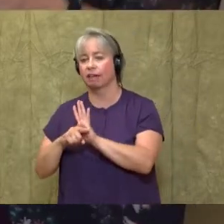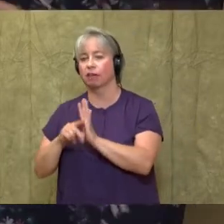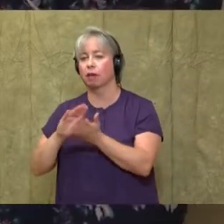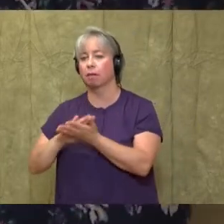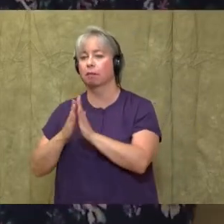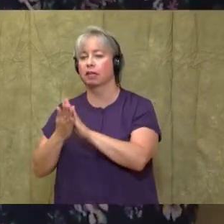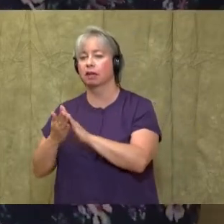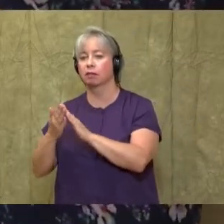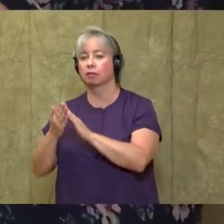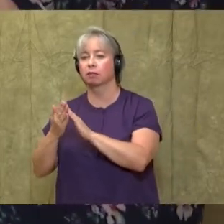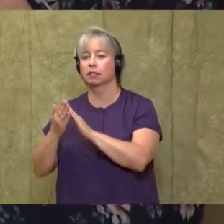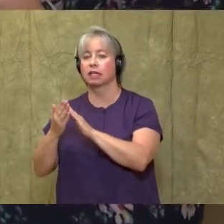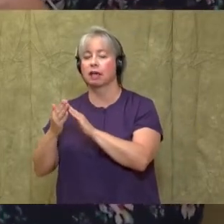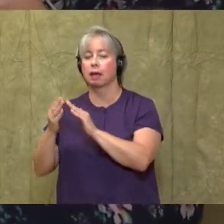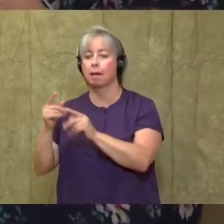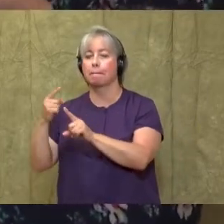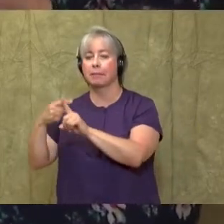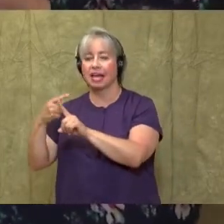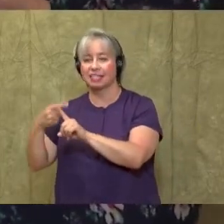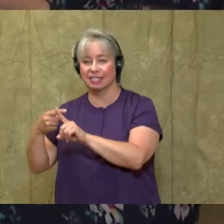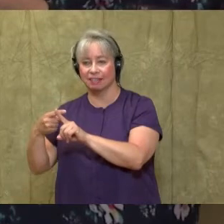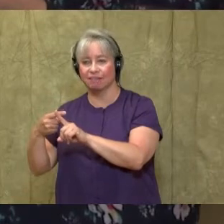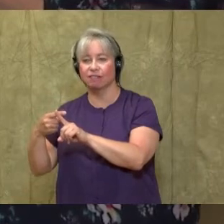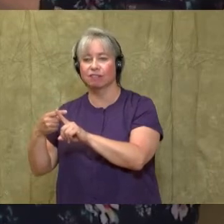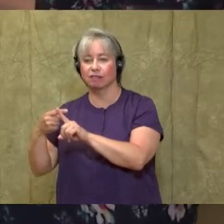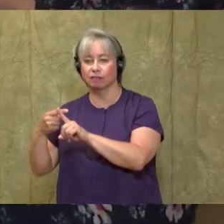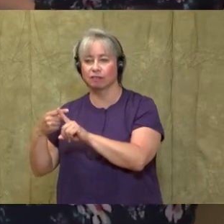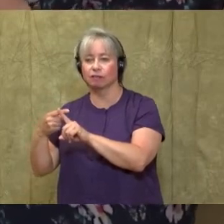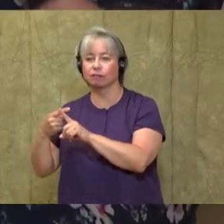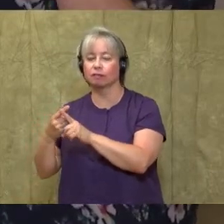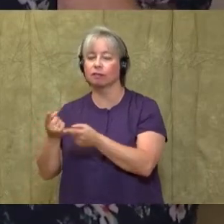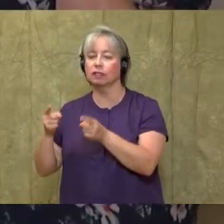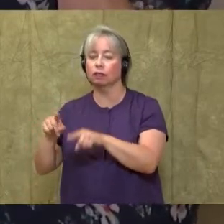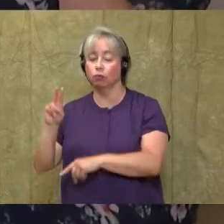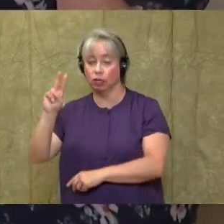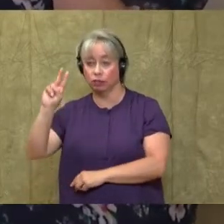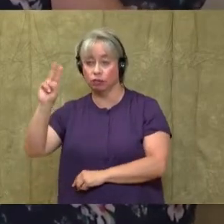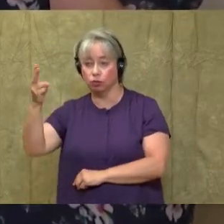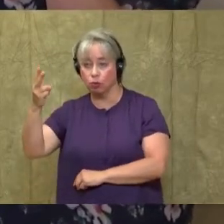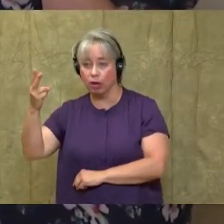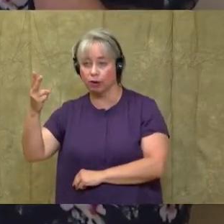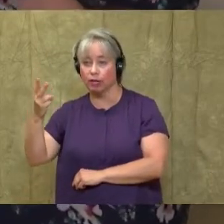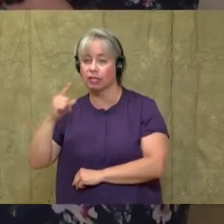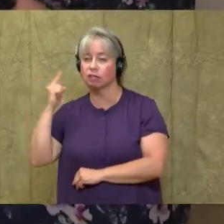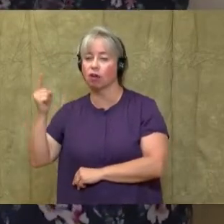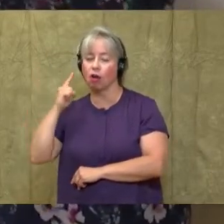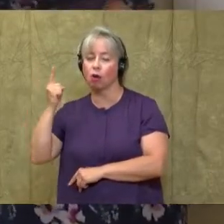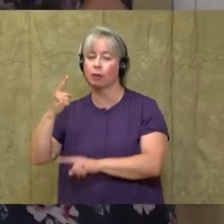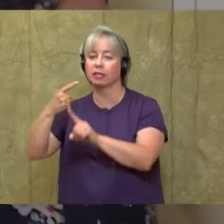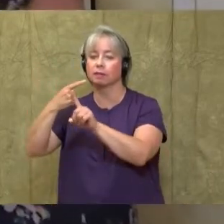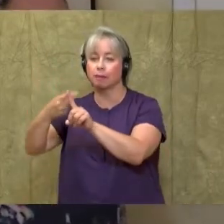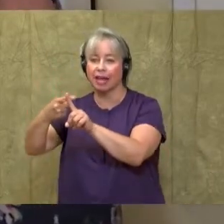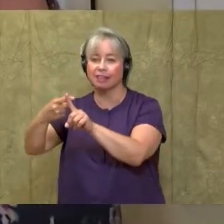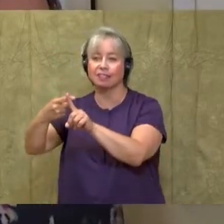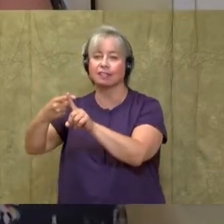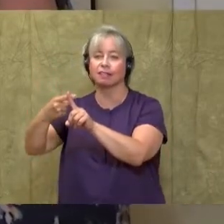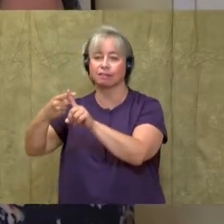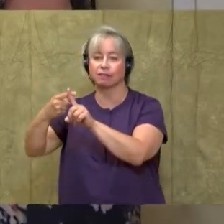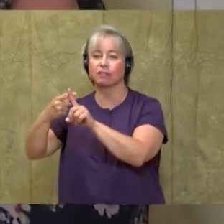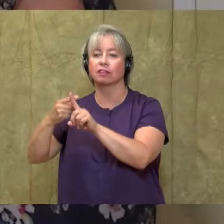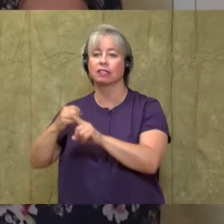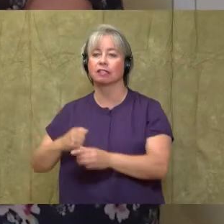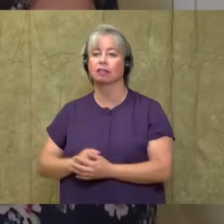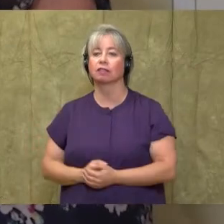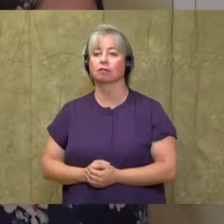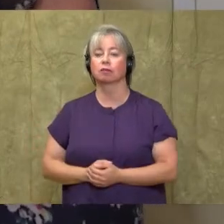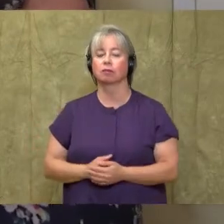positive. So no matter what's here, either a negative or a positive, when you square it, it's going to end in a positive. Okay?